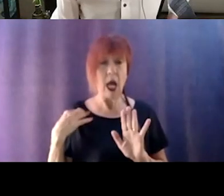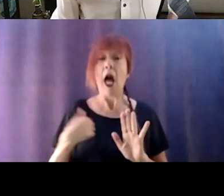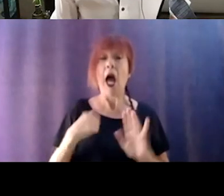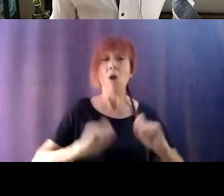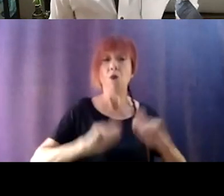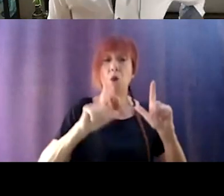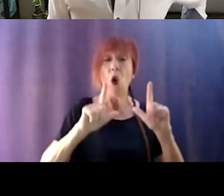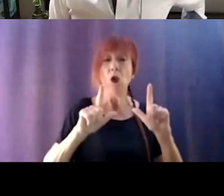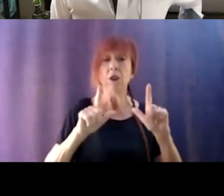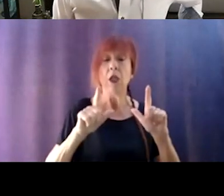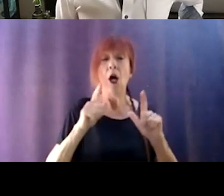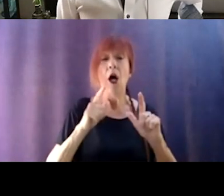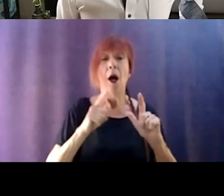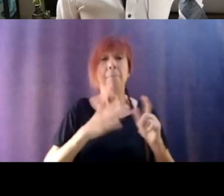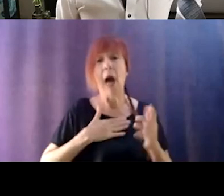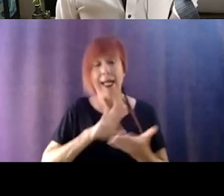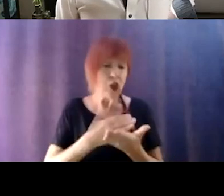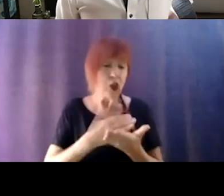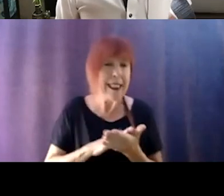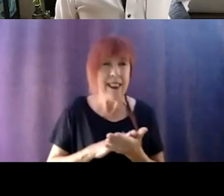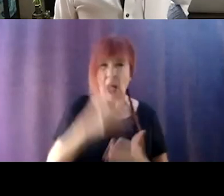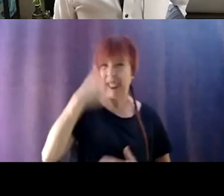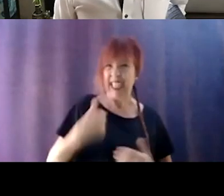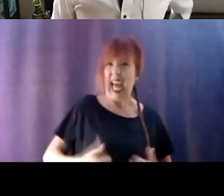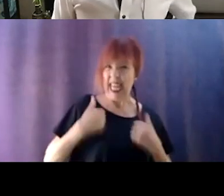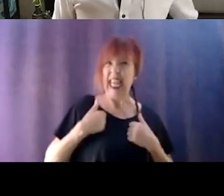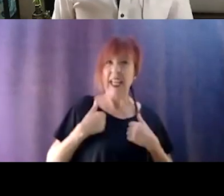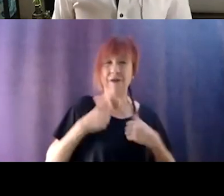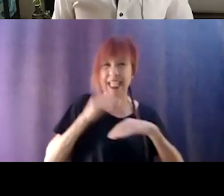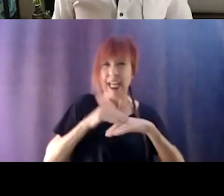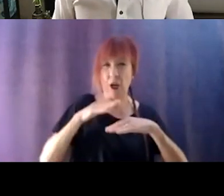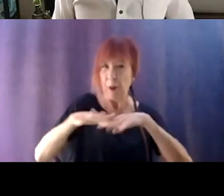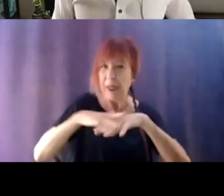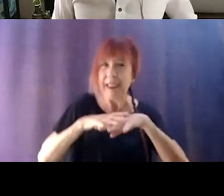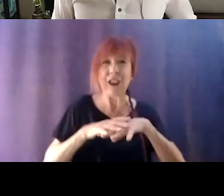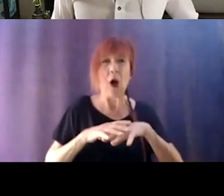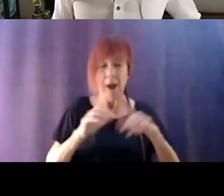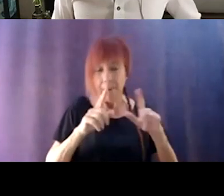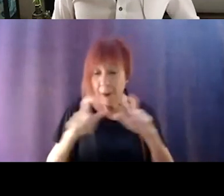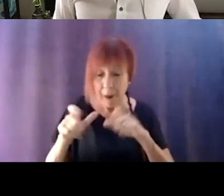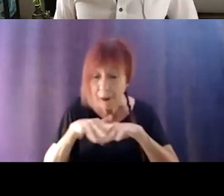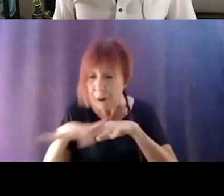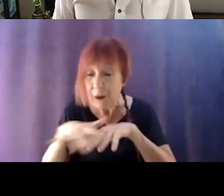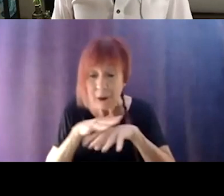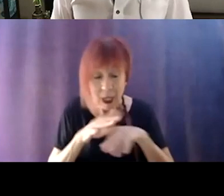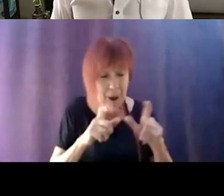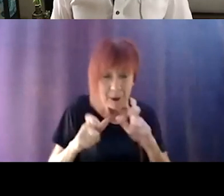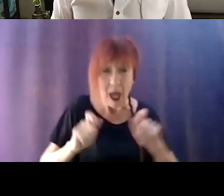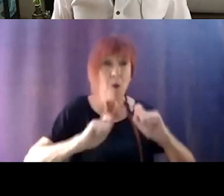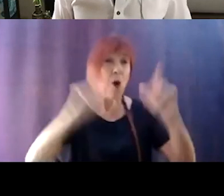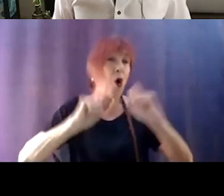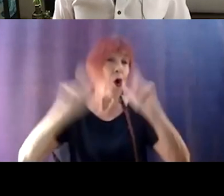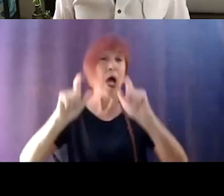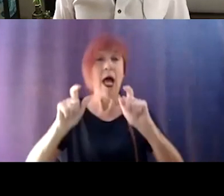posting what I was cooking. I live on a beach, so things on the beach, stones, beautiful light, things. And